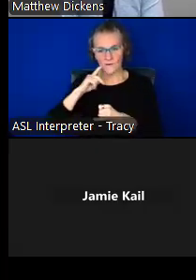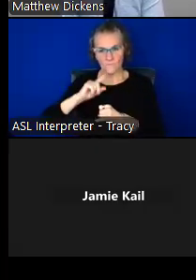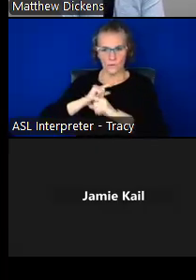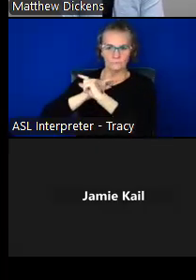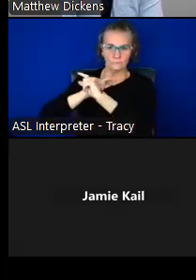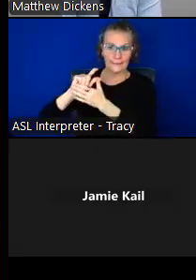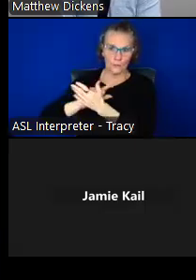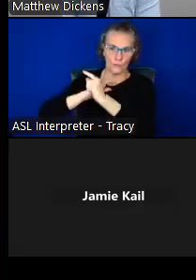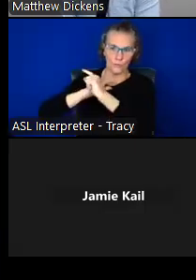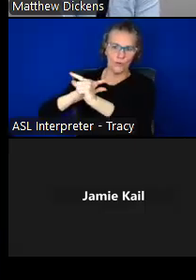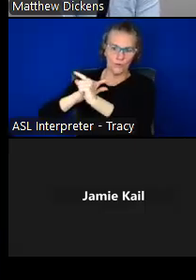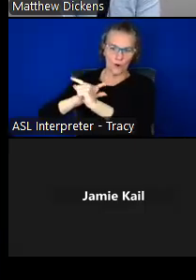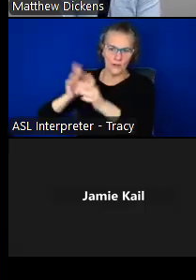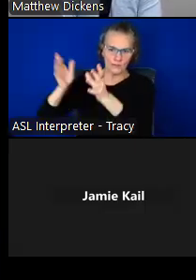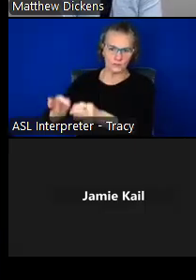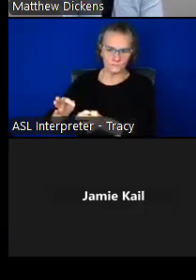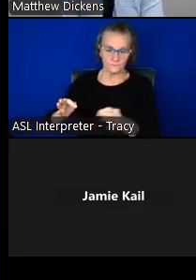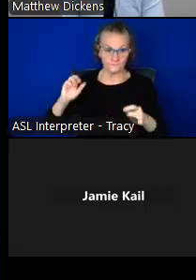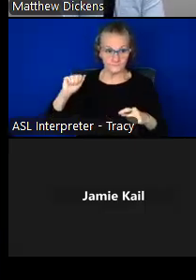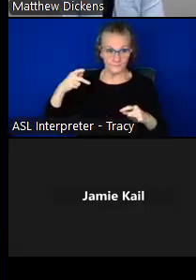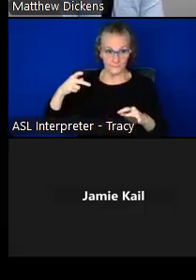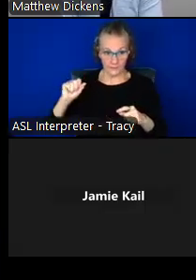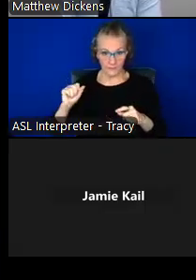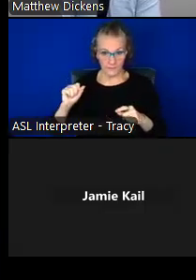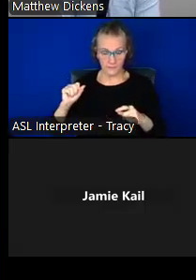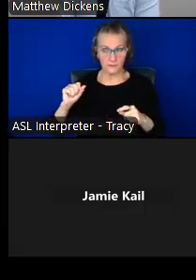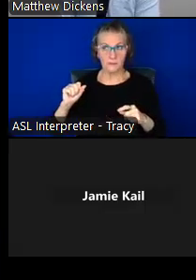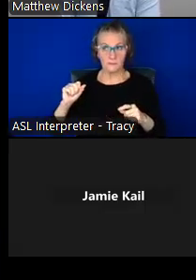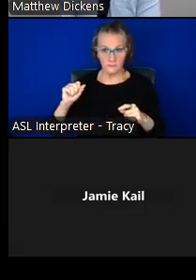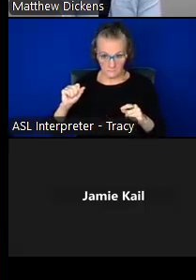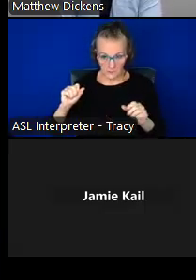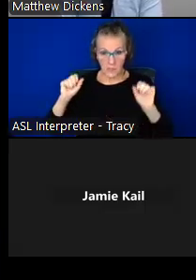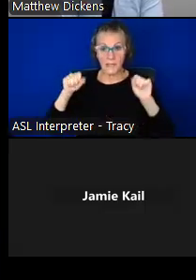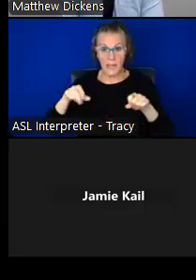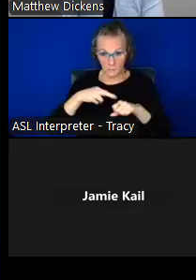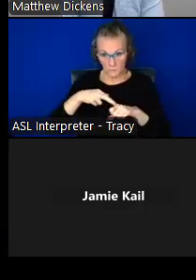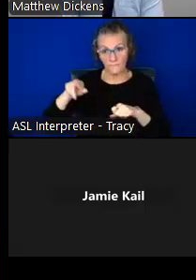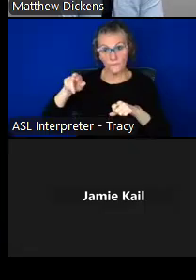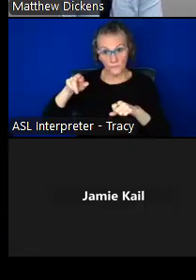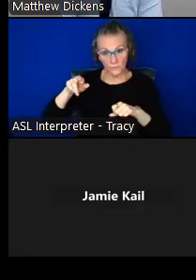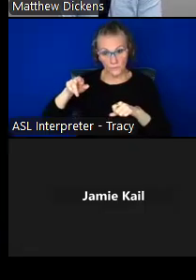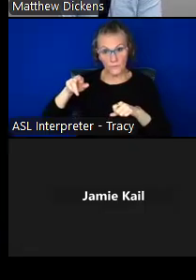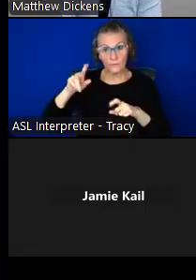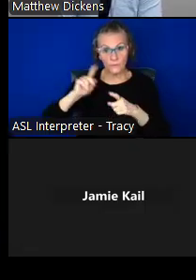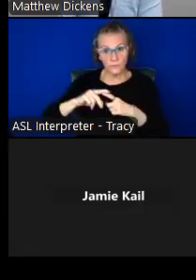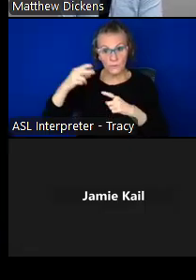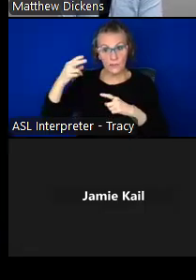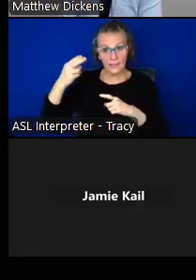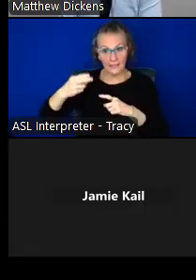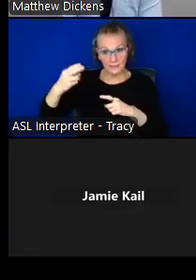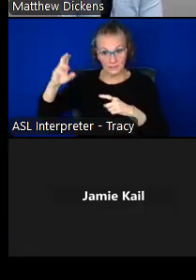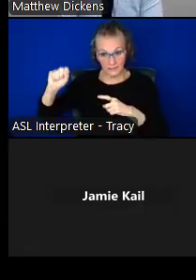guardianship. And so APS has the ability to refer our clients to Health and Human Services